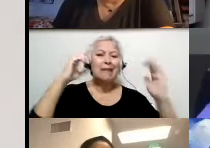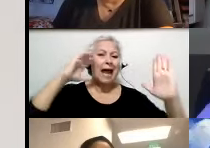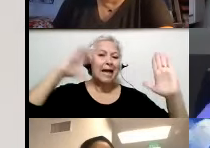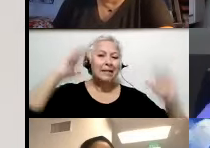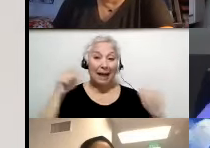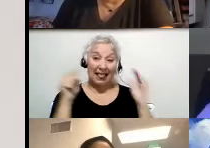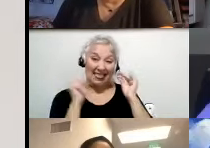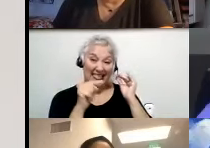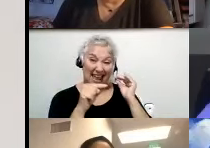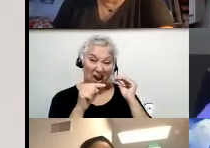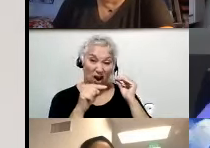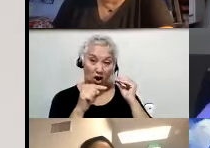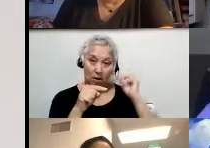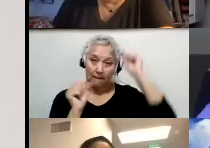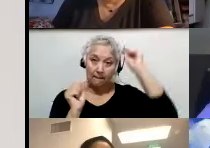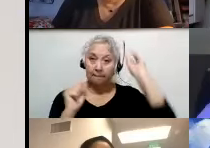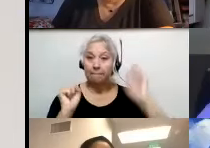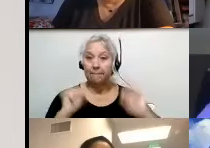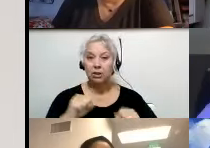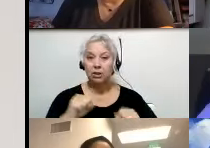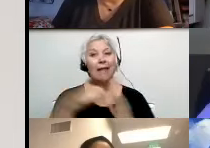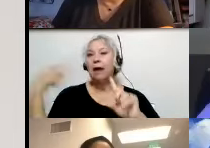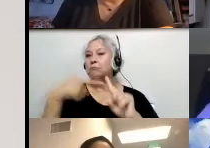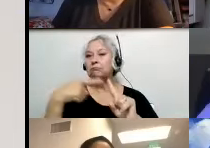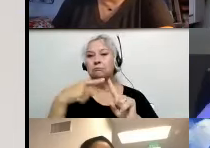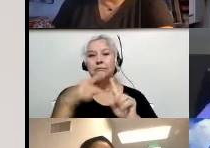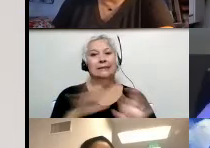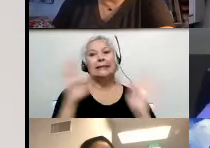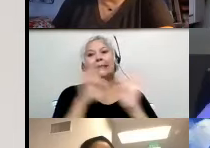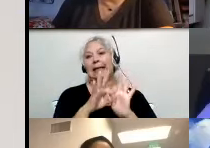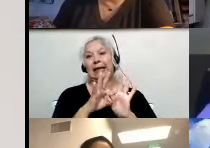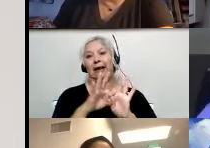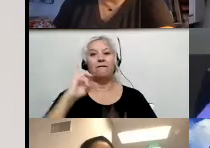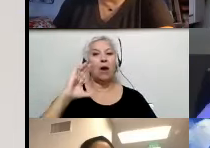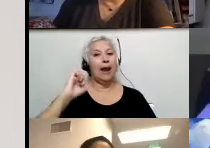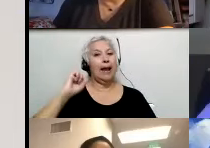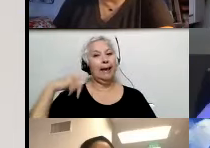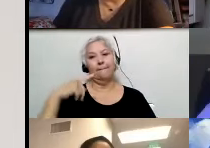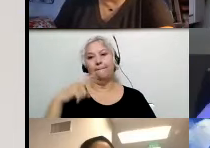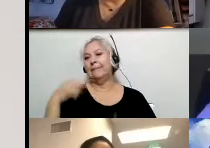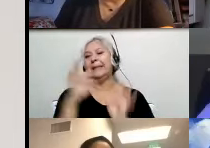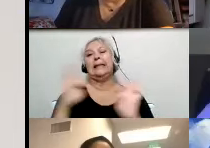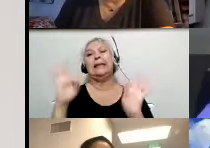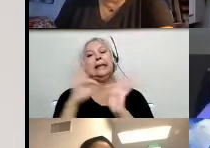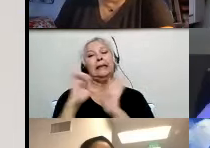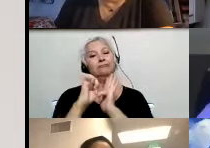their potential. And that's really the key to ICAP success.